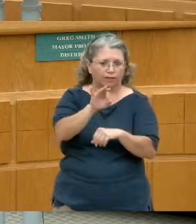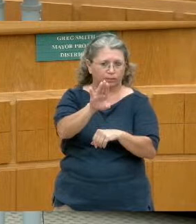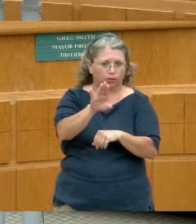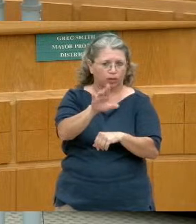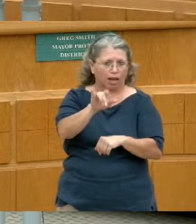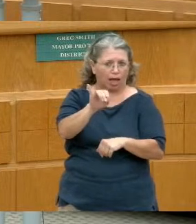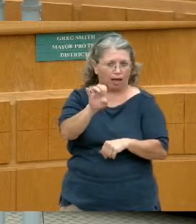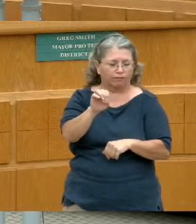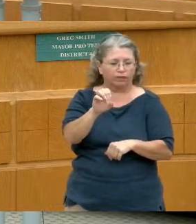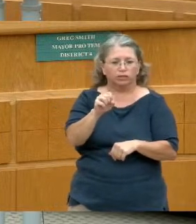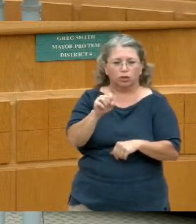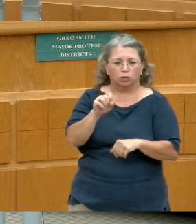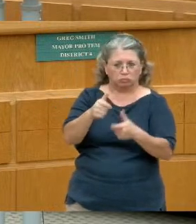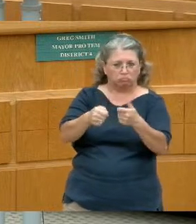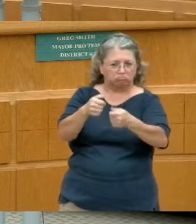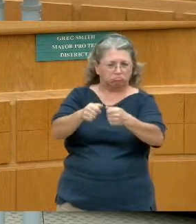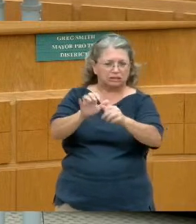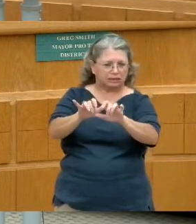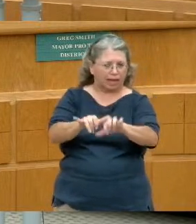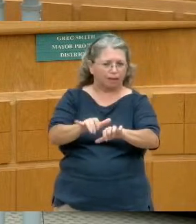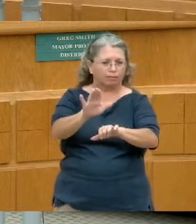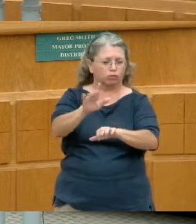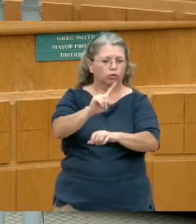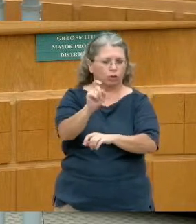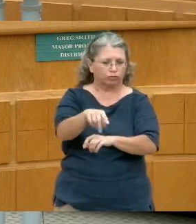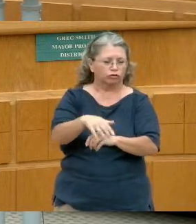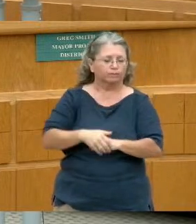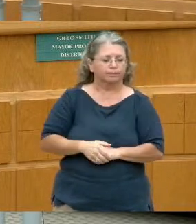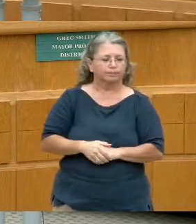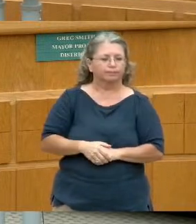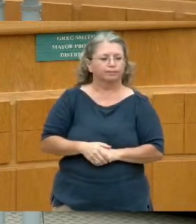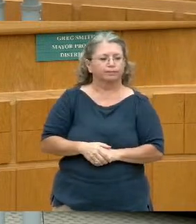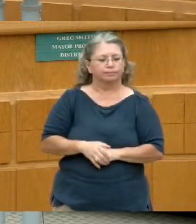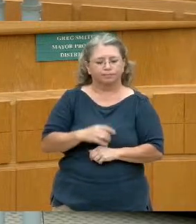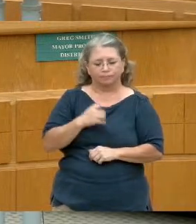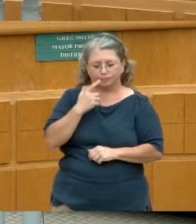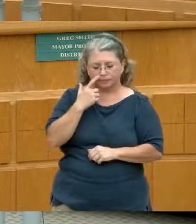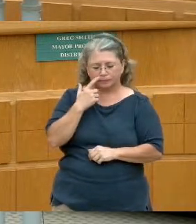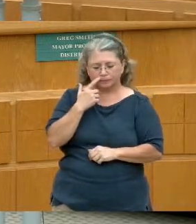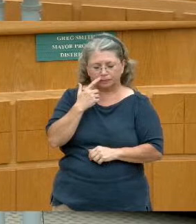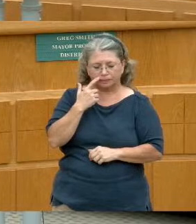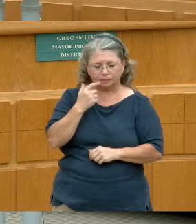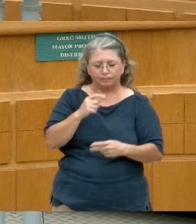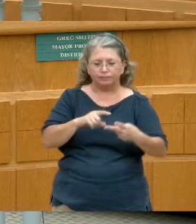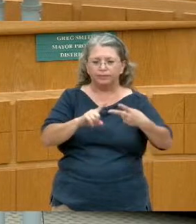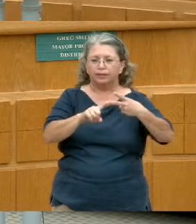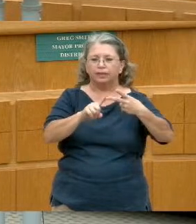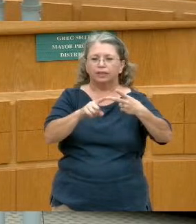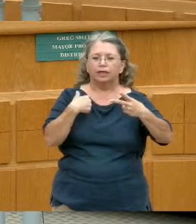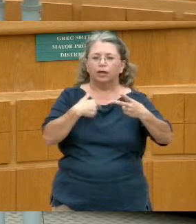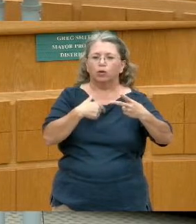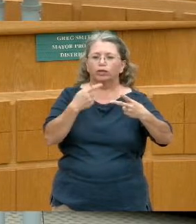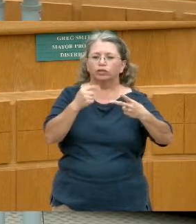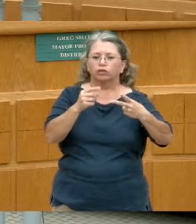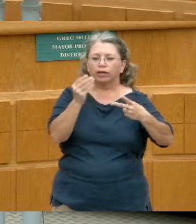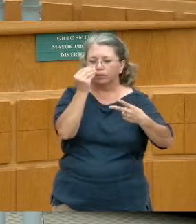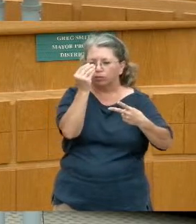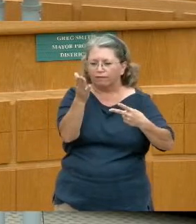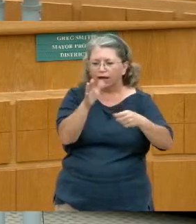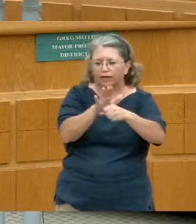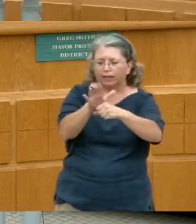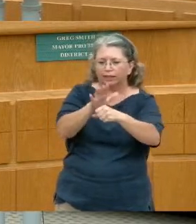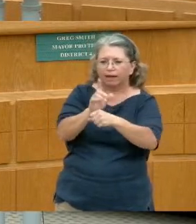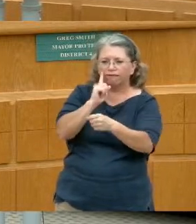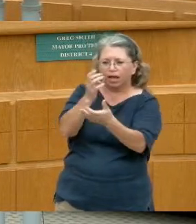and we'll hopefully answer them for you. The other thing we're doing is trying to enable evidence-based decision-making. So